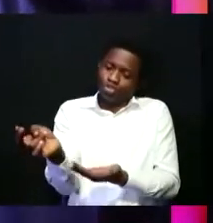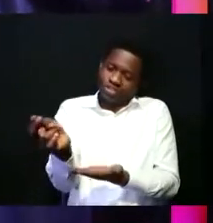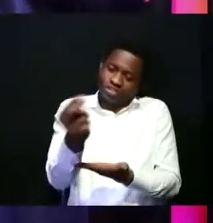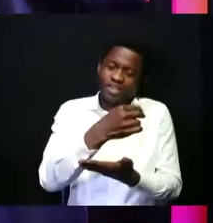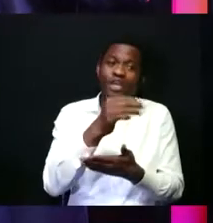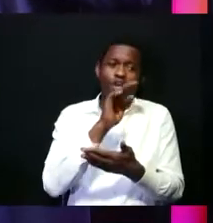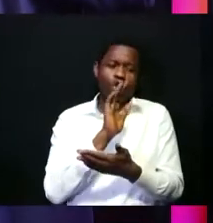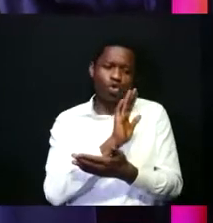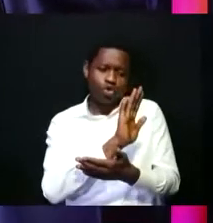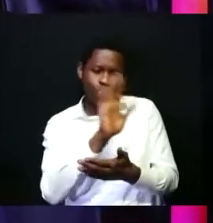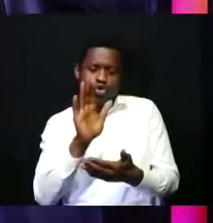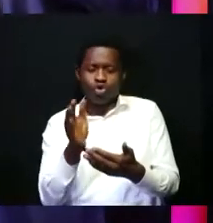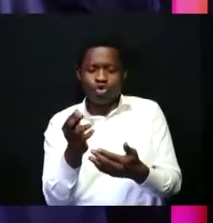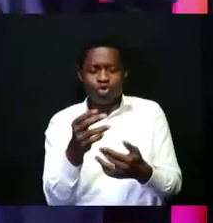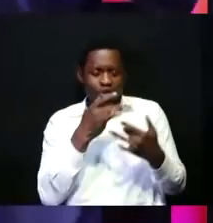you again.